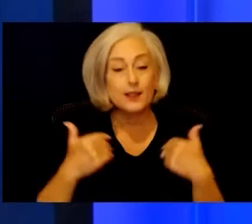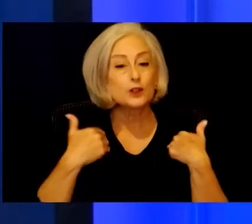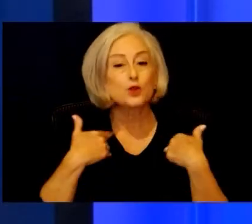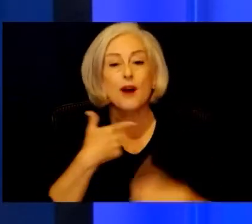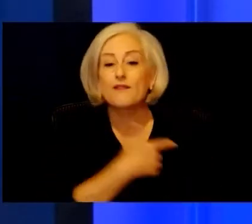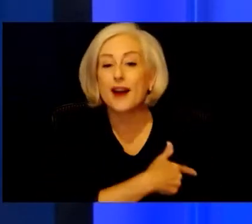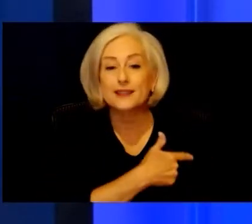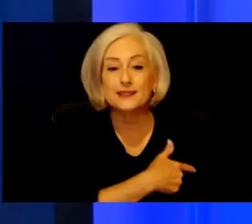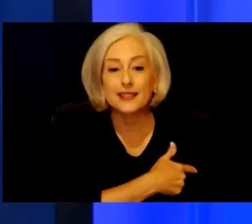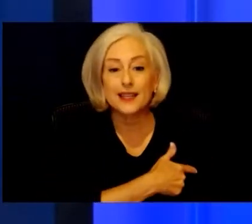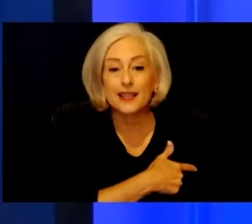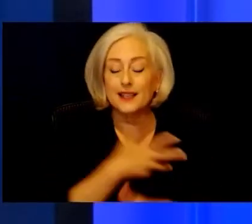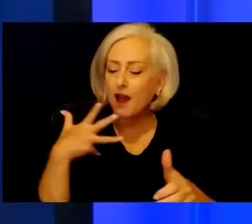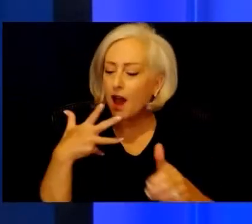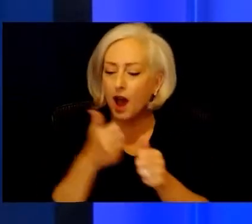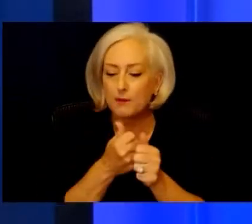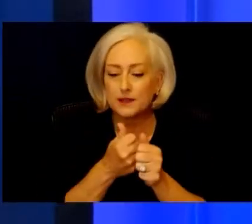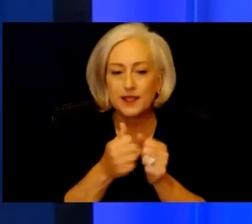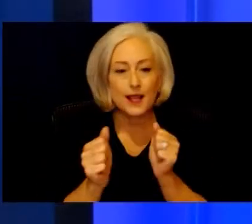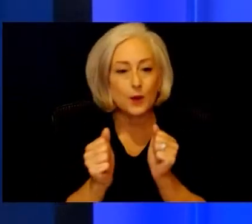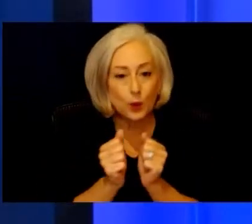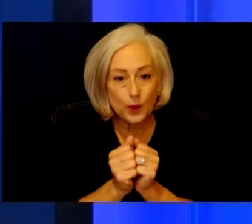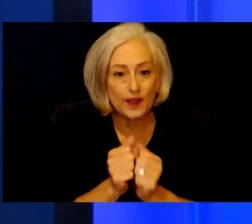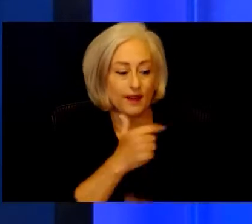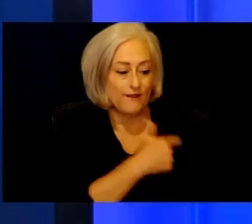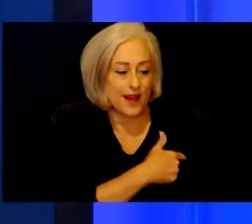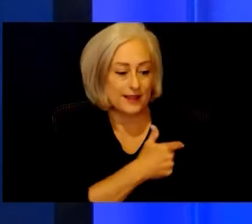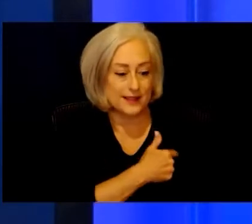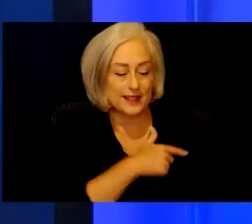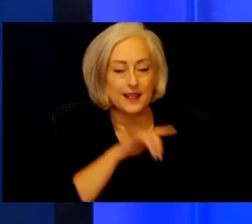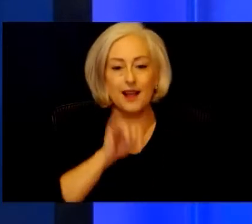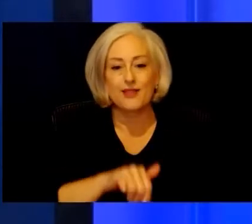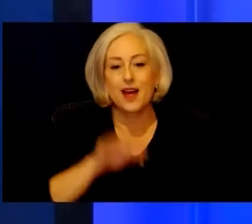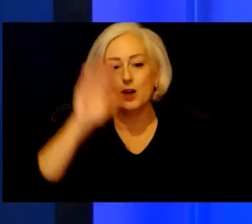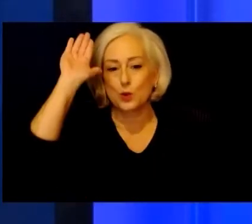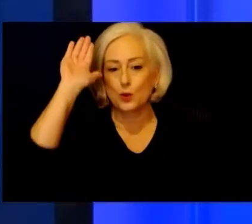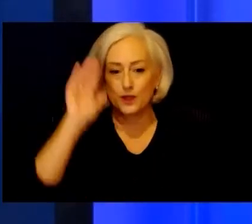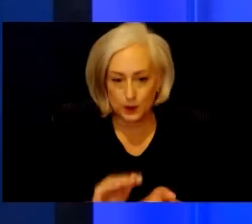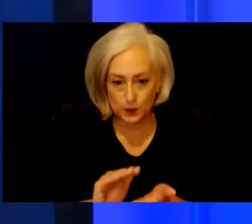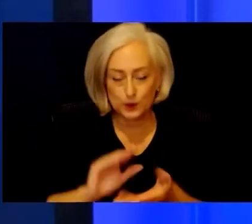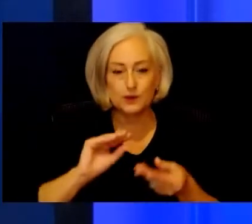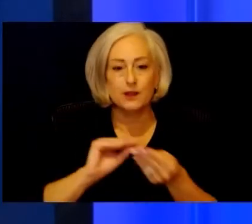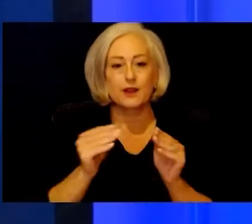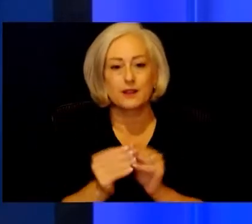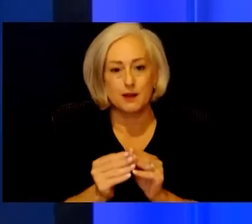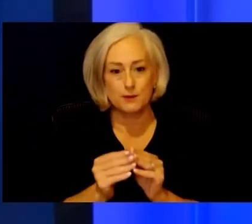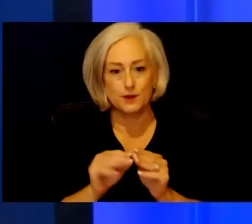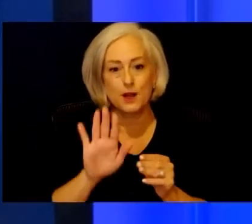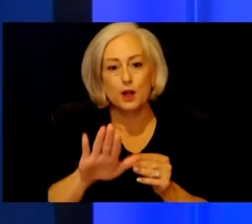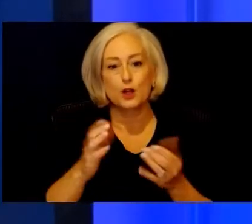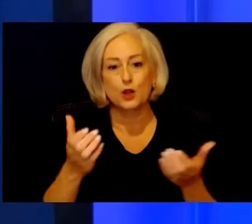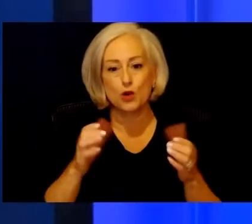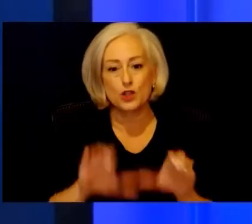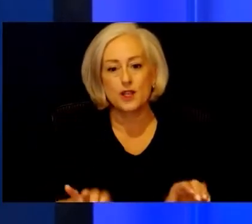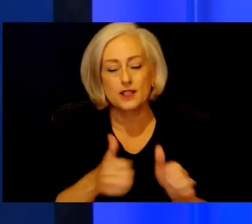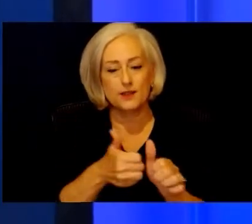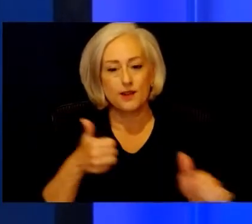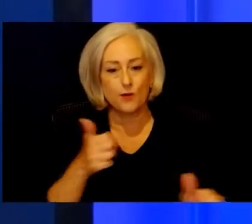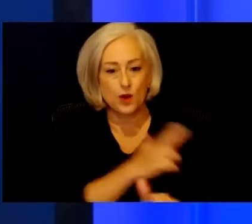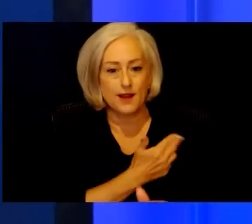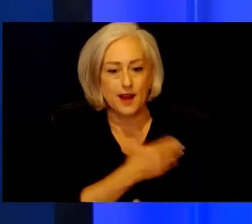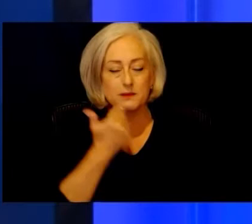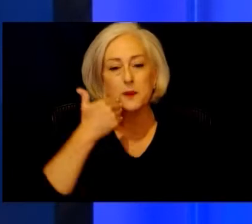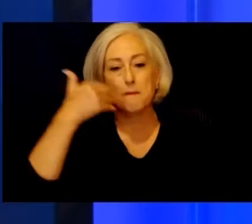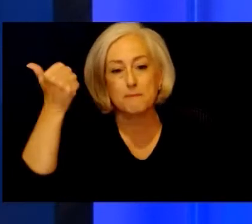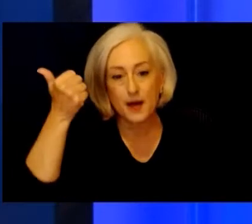are going to be greatly, greatly reduced, and your chance of making it to the hospital is much better. So other headlines, breaking overnight,